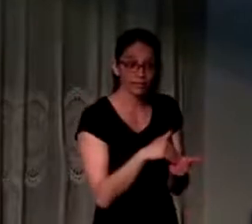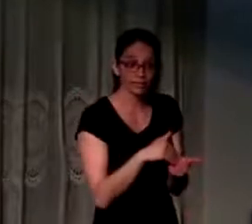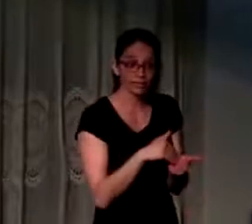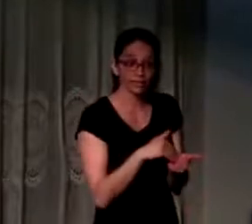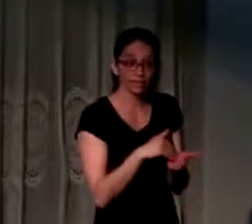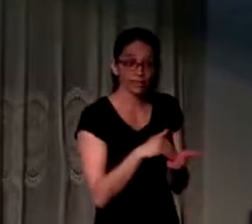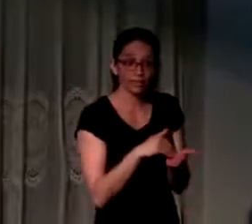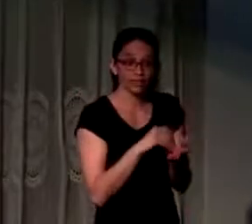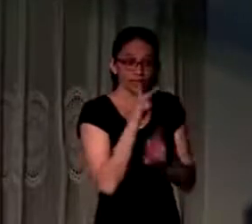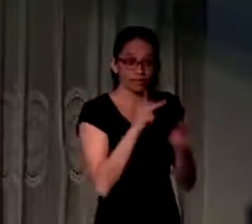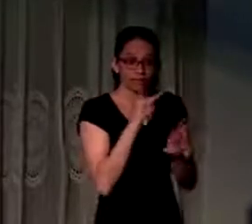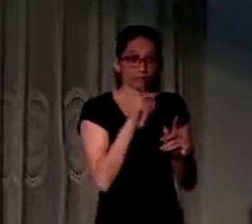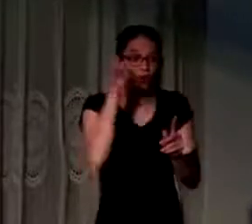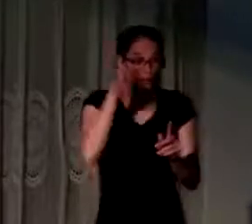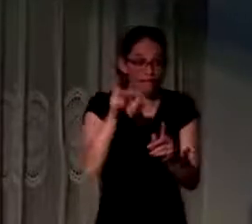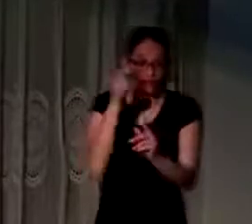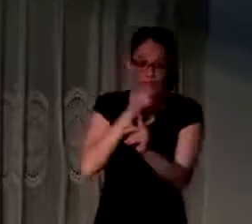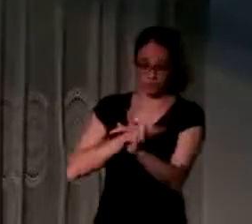they pierced.